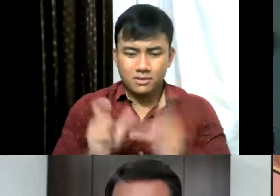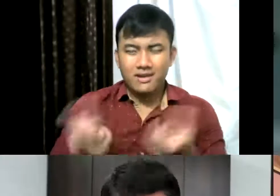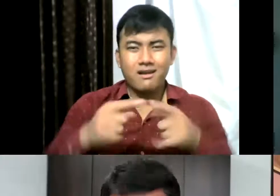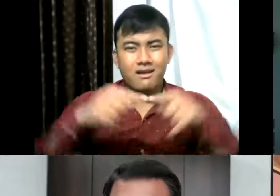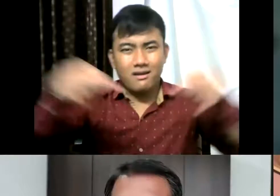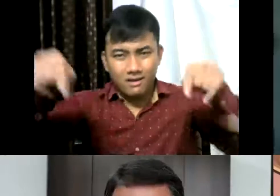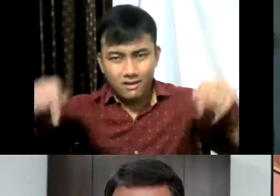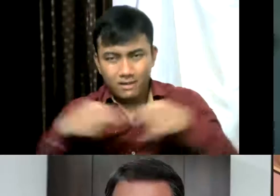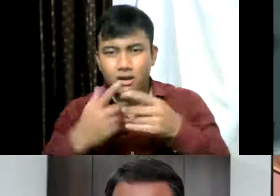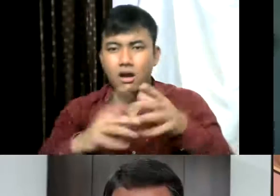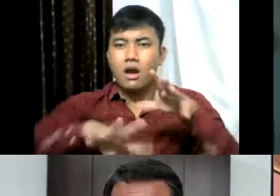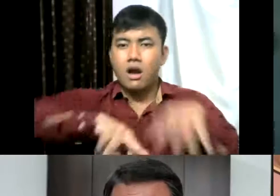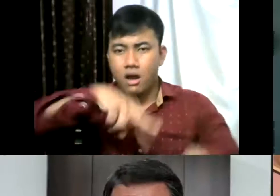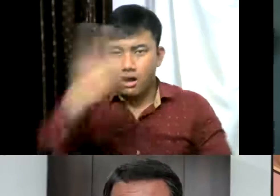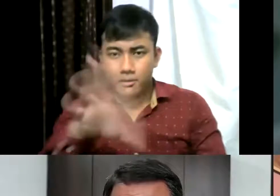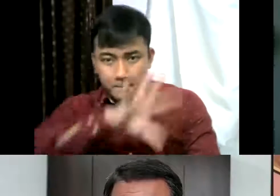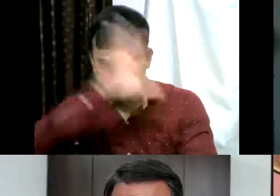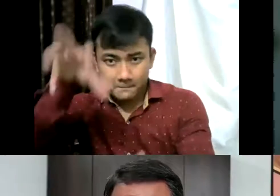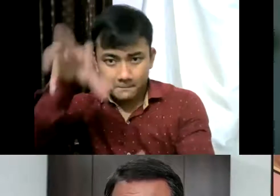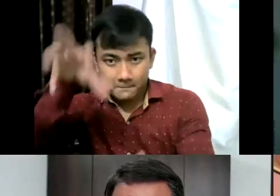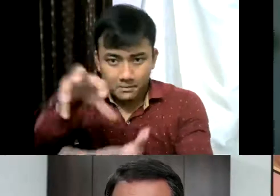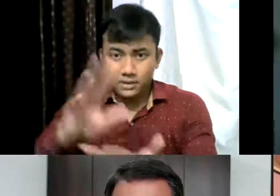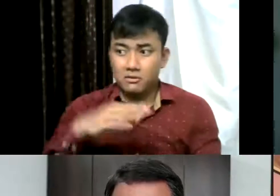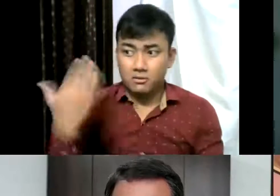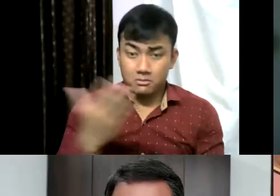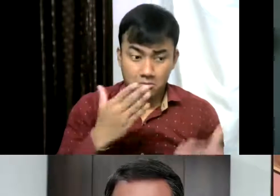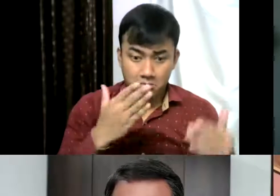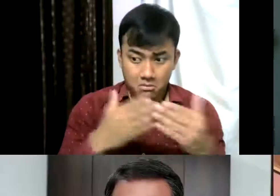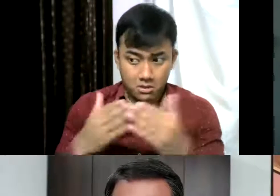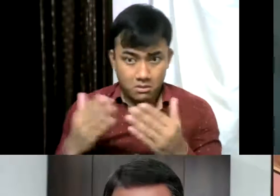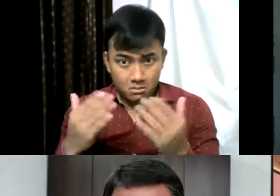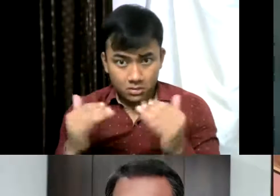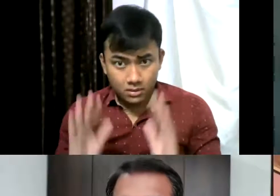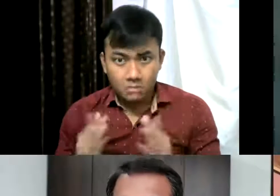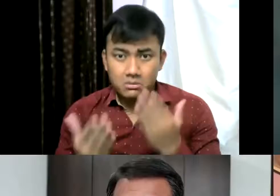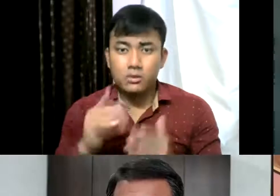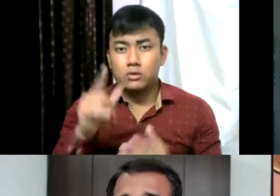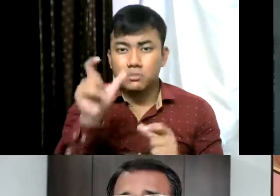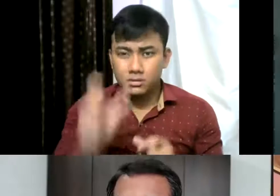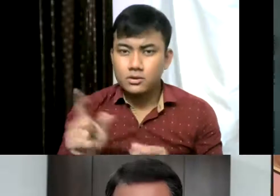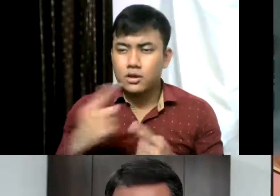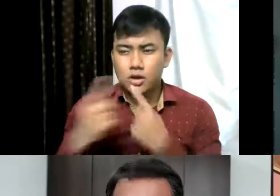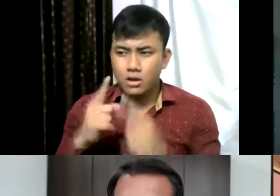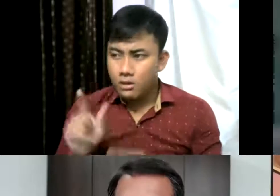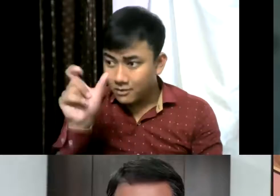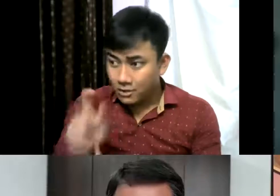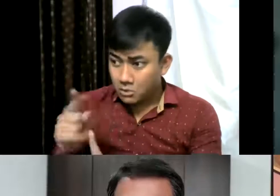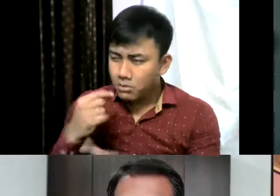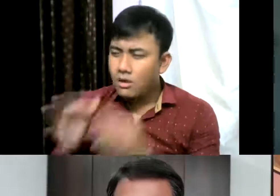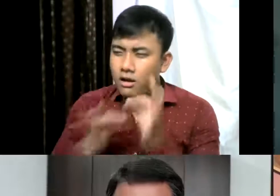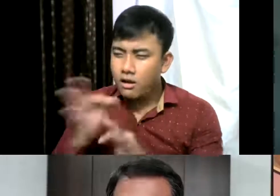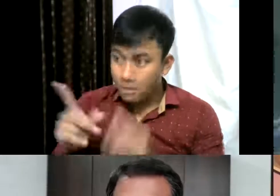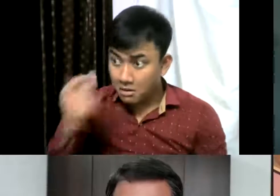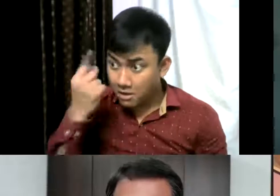cities, across like physically, digitally, whatever means possible, to just talk to someone who understands you without you feeling like you're the